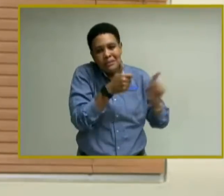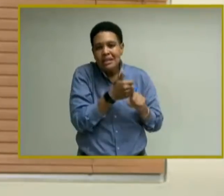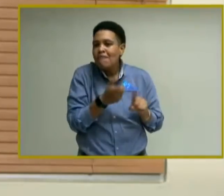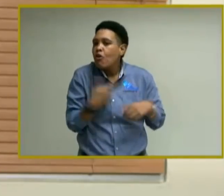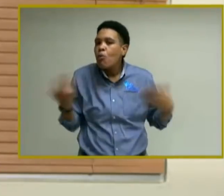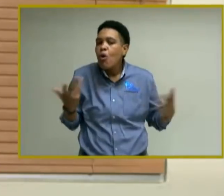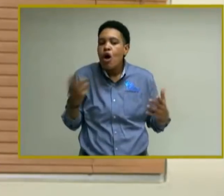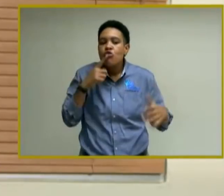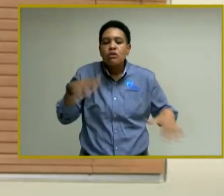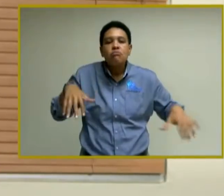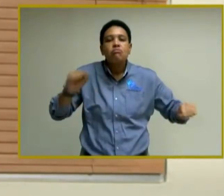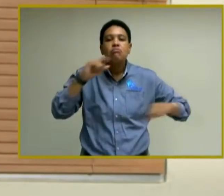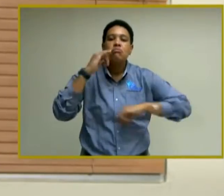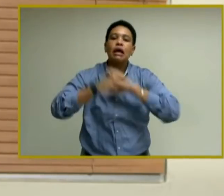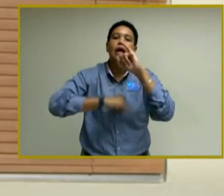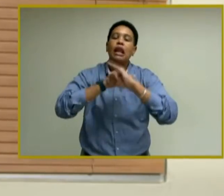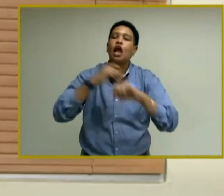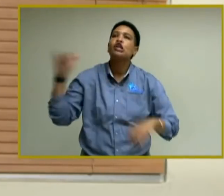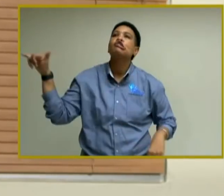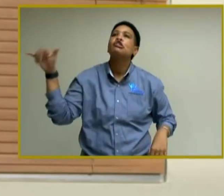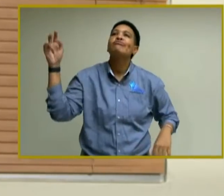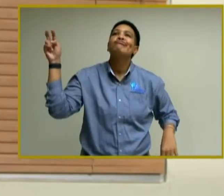from undertaking international travel.